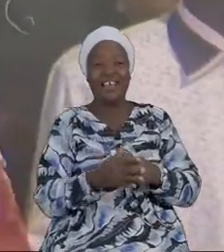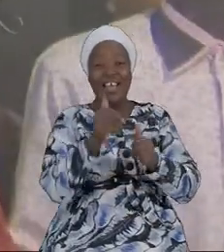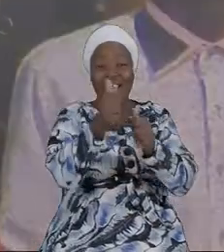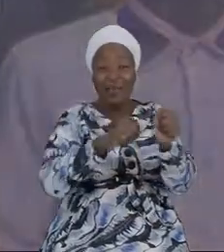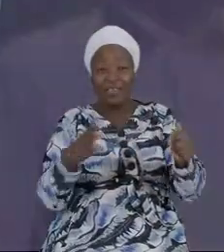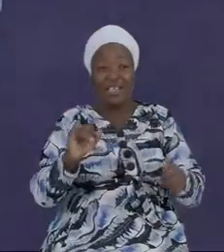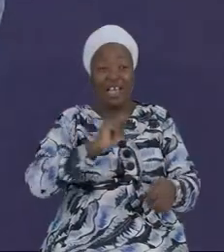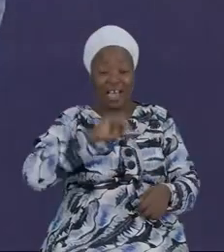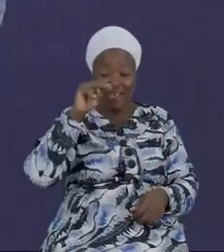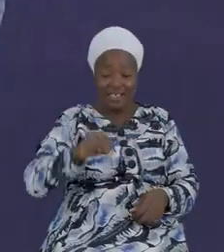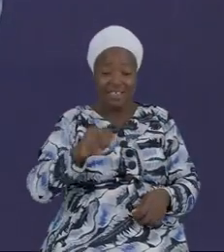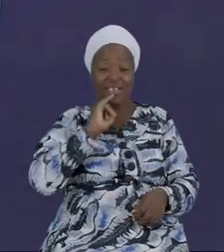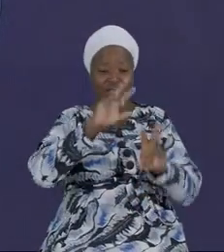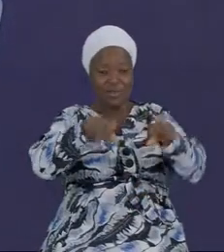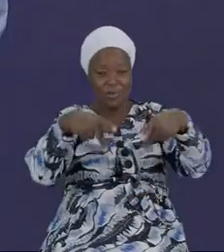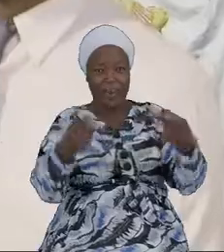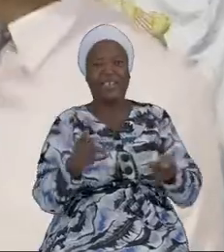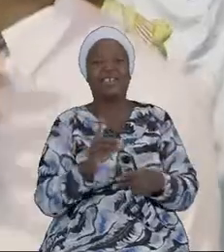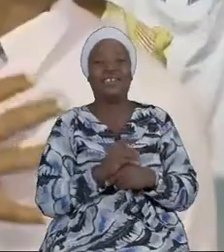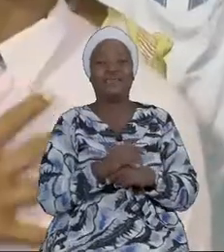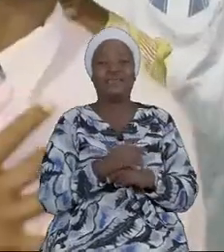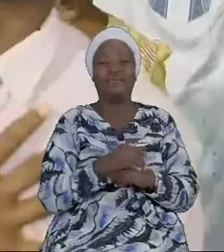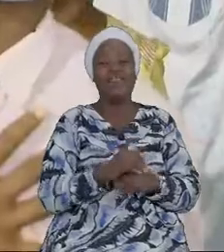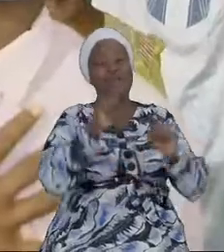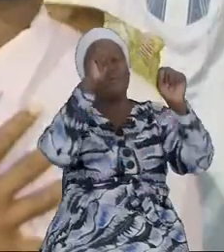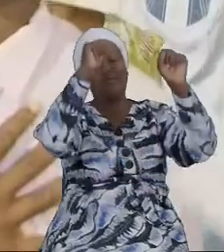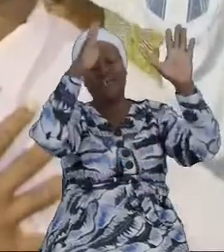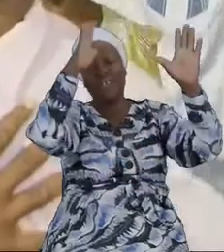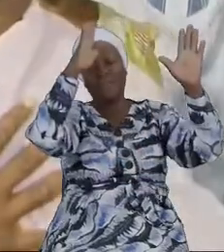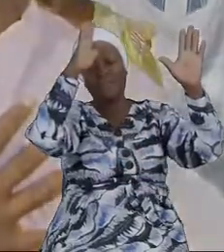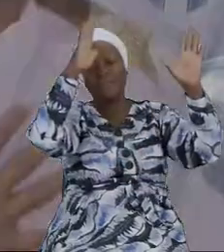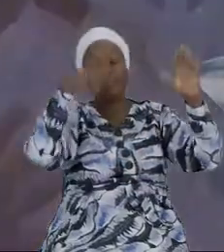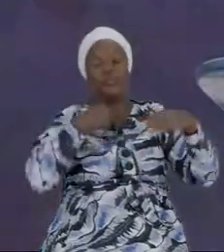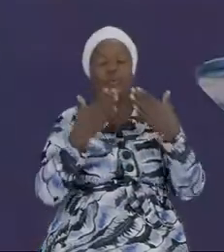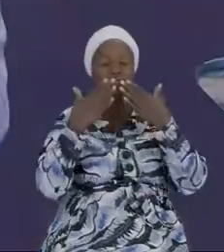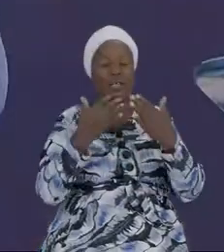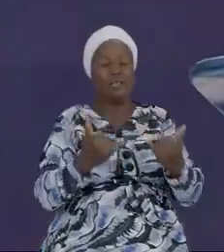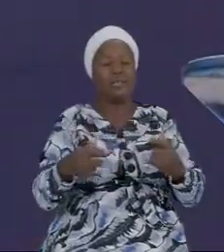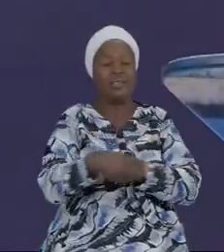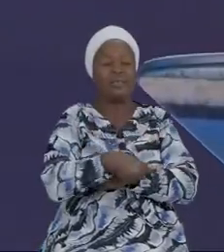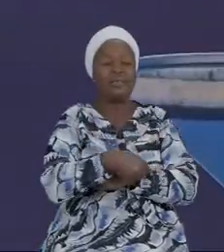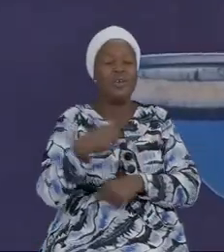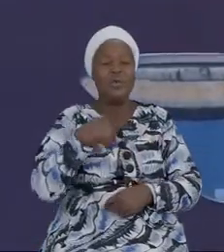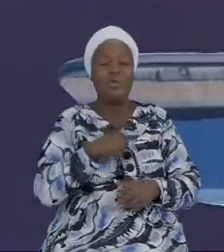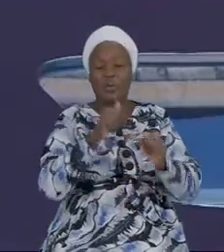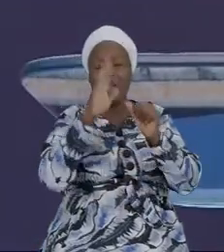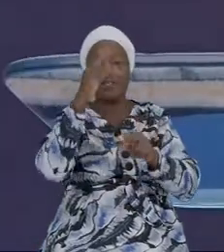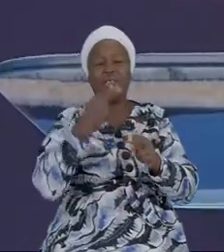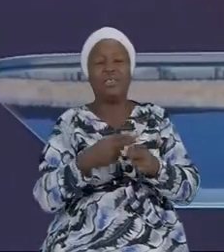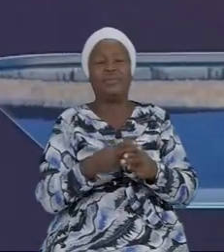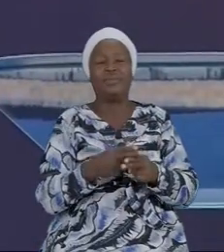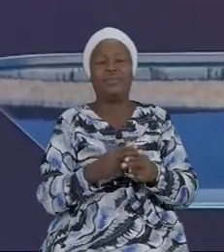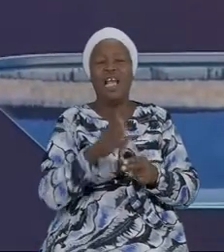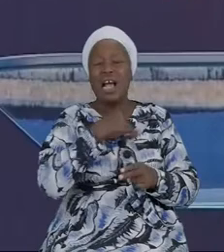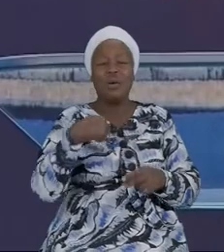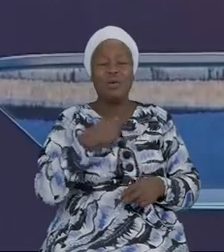Everything I need is supplied. Father, we thank you today. We bless your name